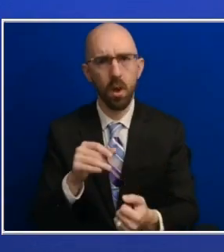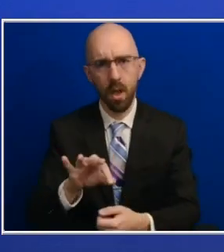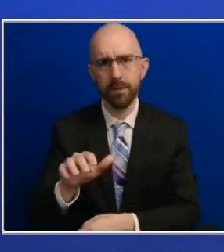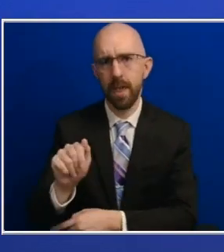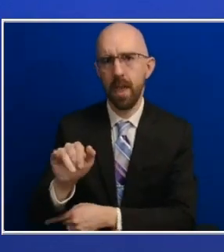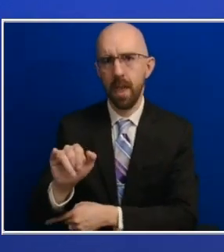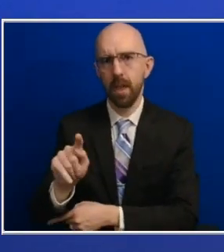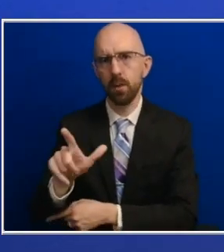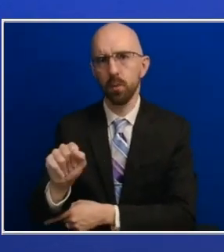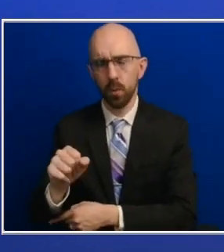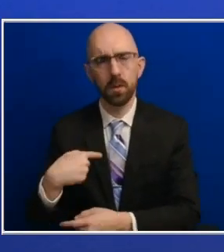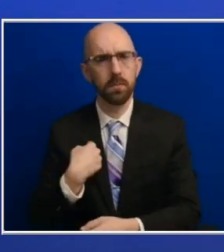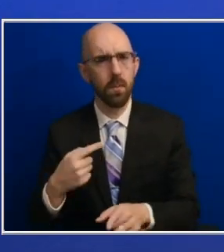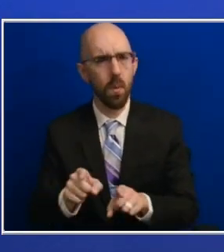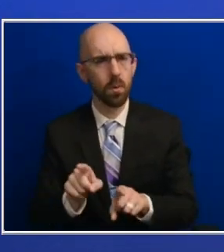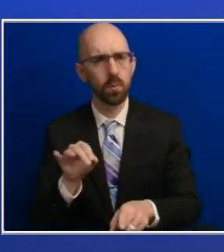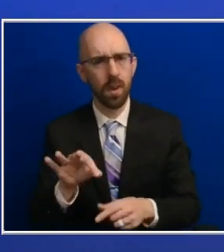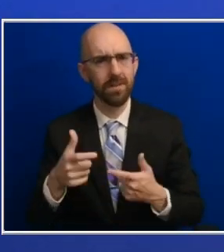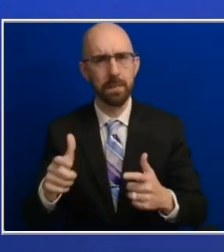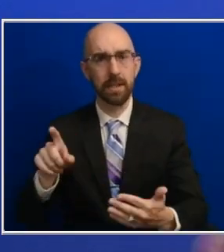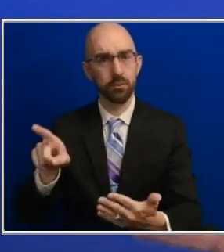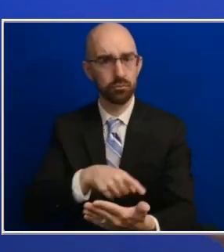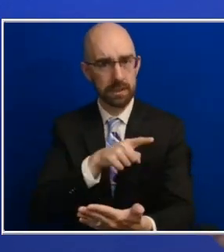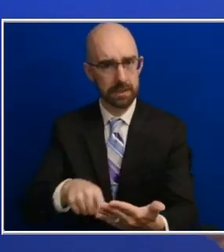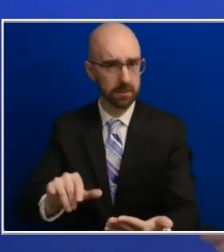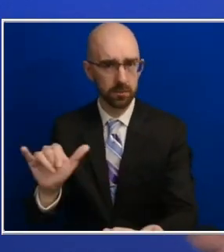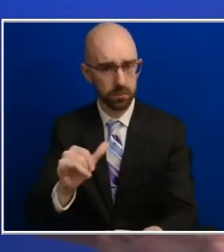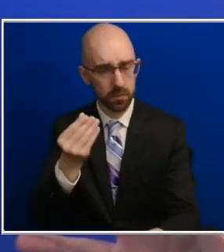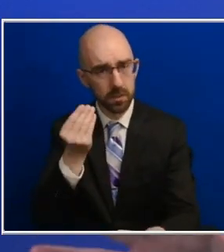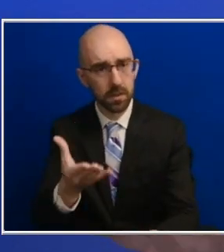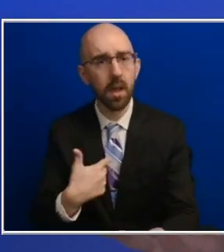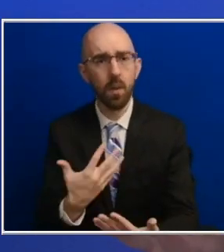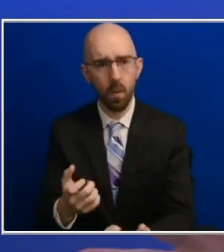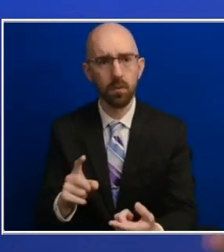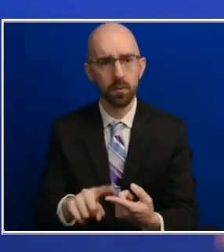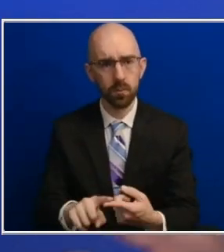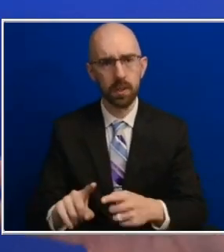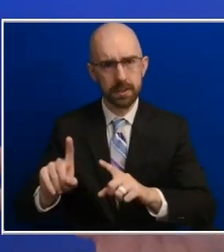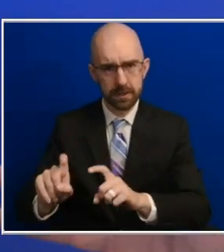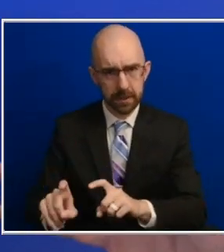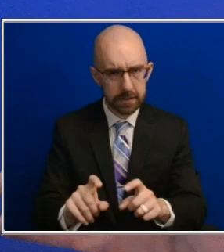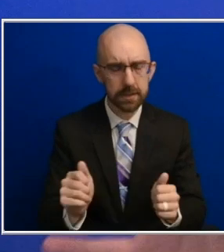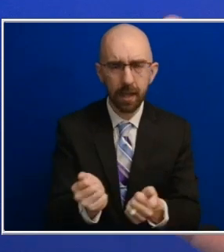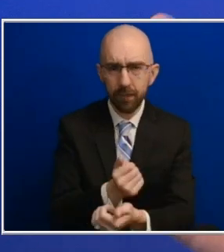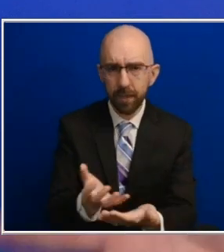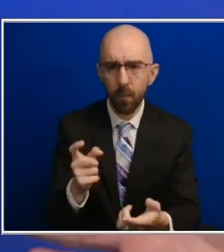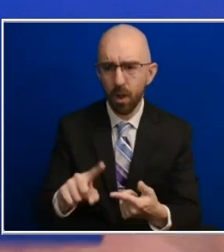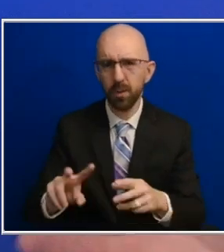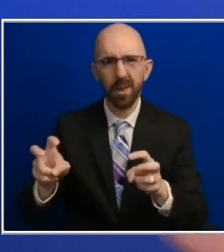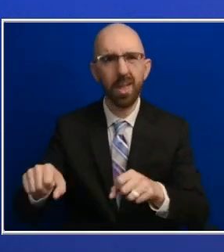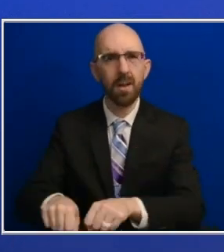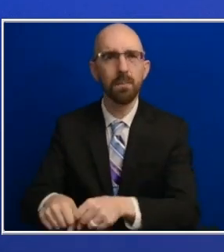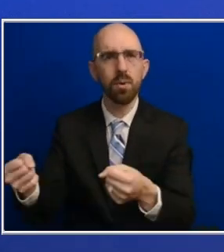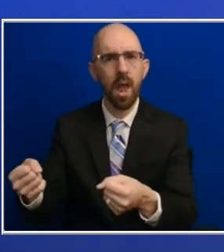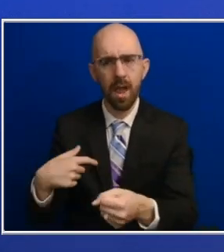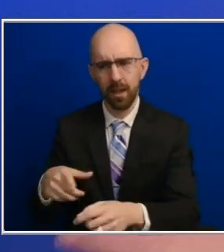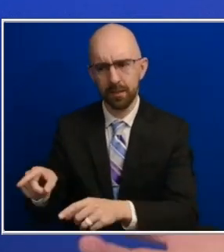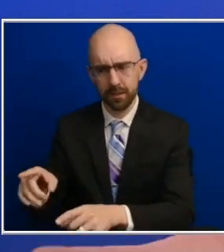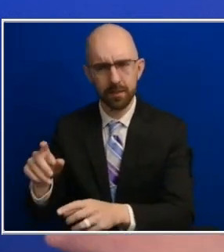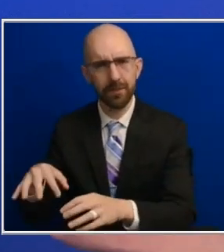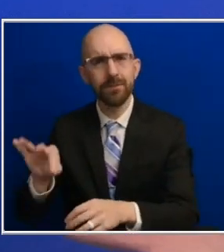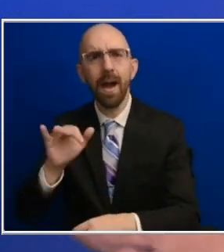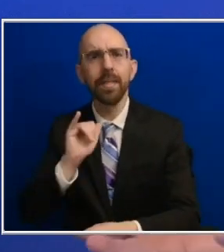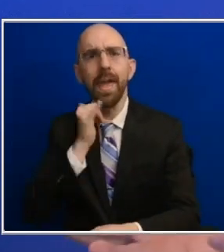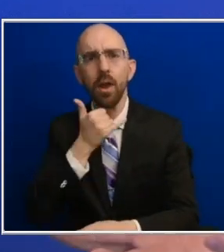am also one of the biggest critics, and I want to test everything, I want to break everything, and really make sure that